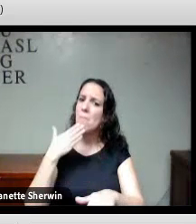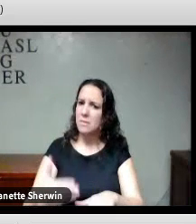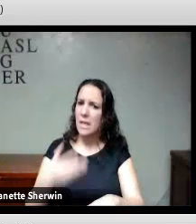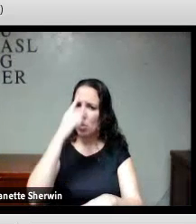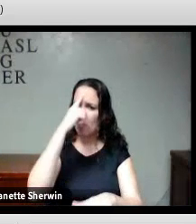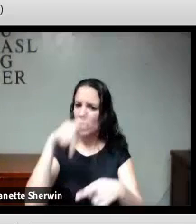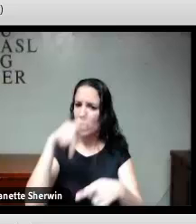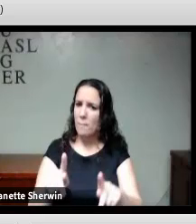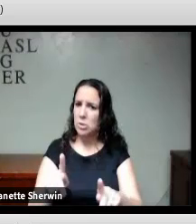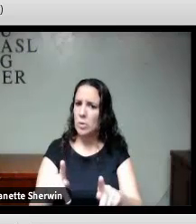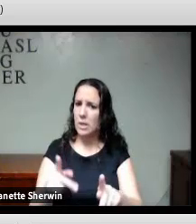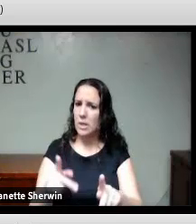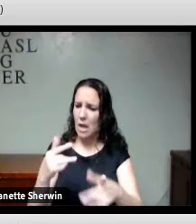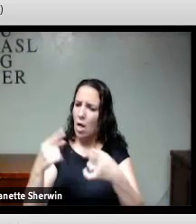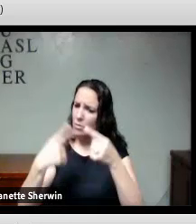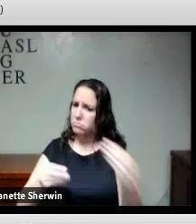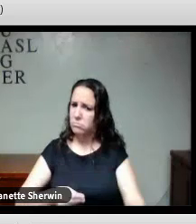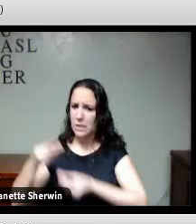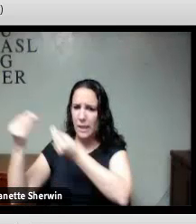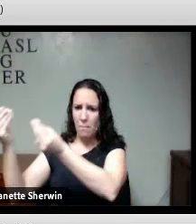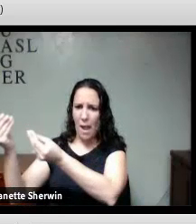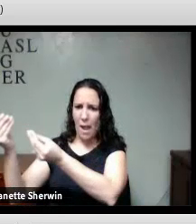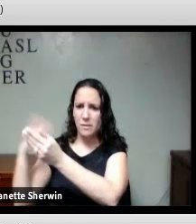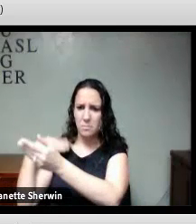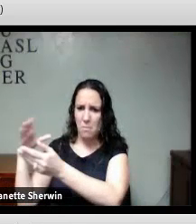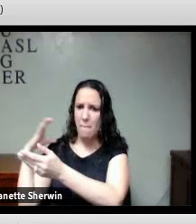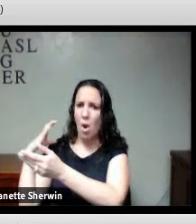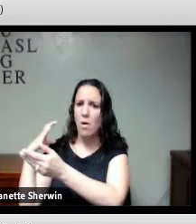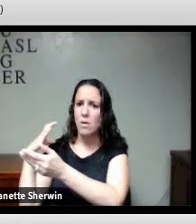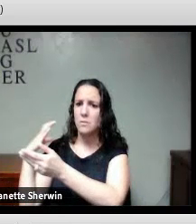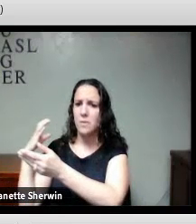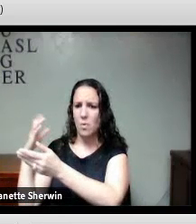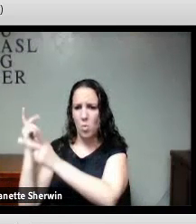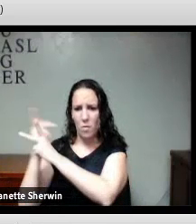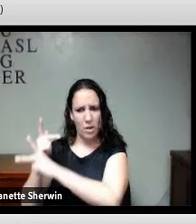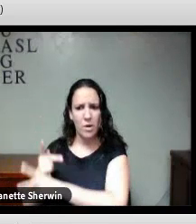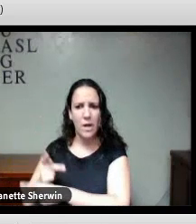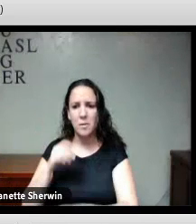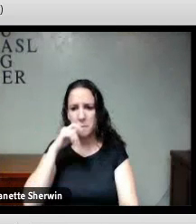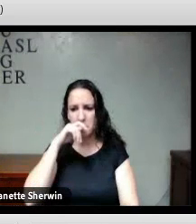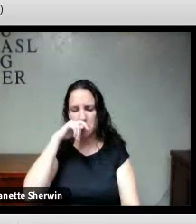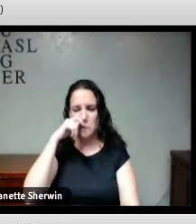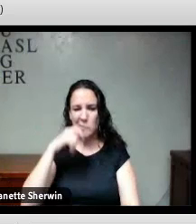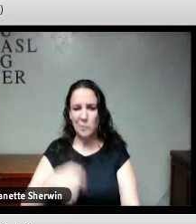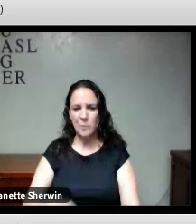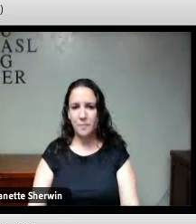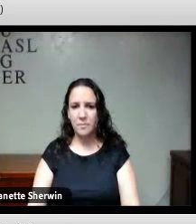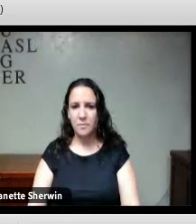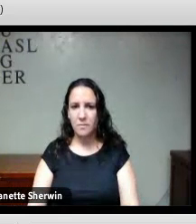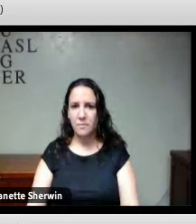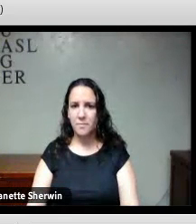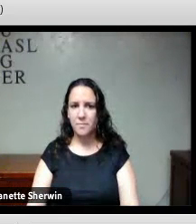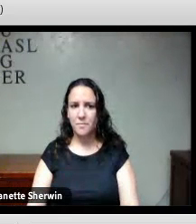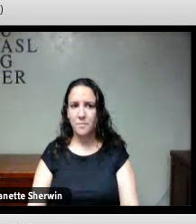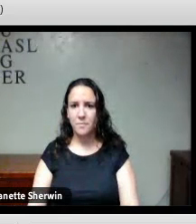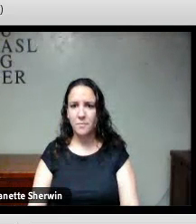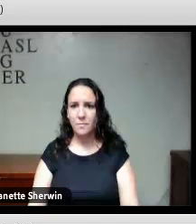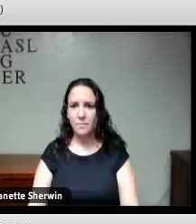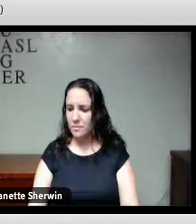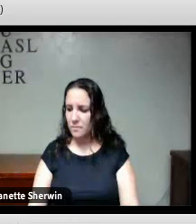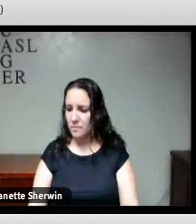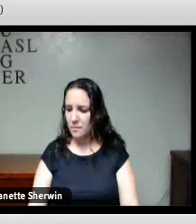Wouldn't that be something that you could thank them for? So the opportunity to revisit some of your policies and procedures. Not that you're always going to be